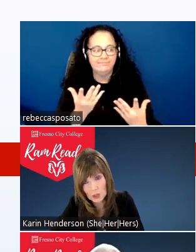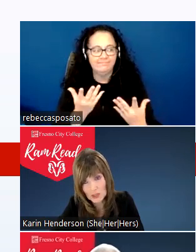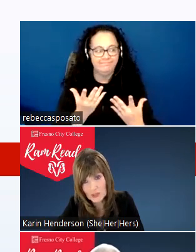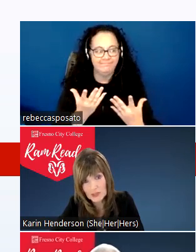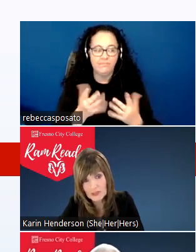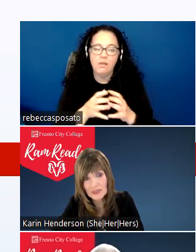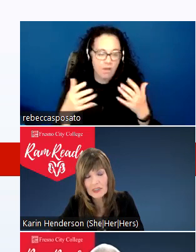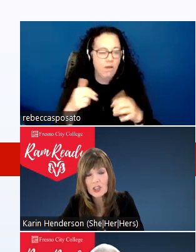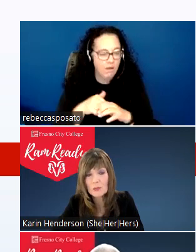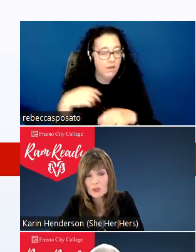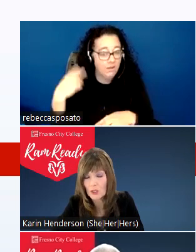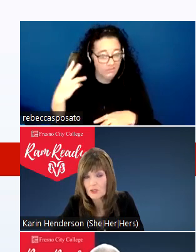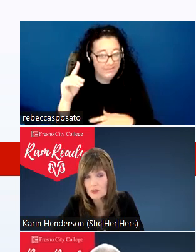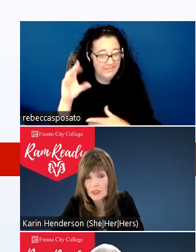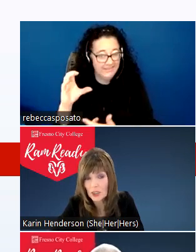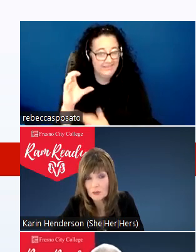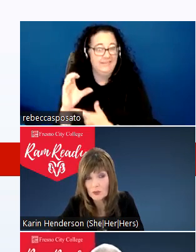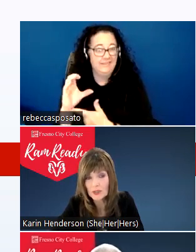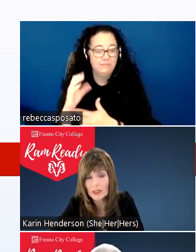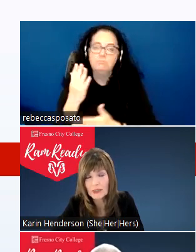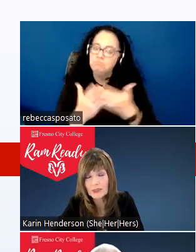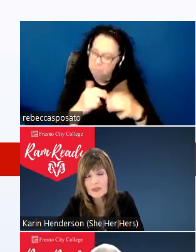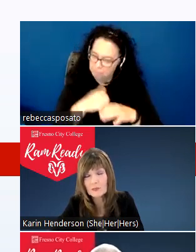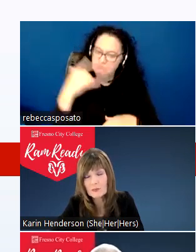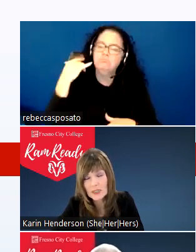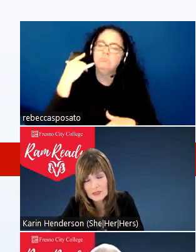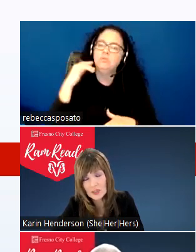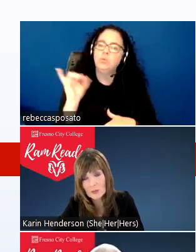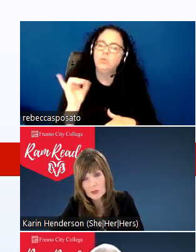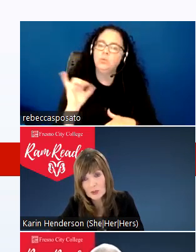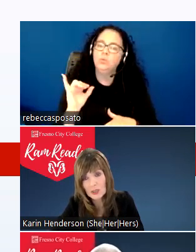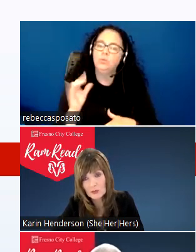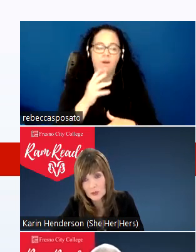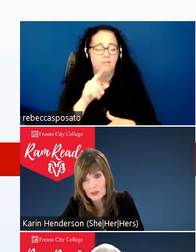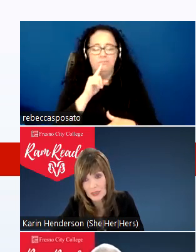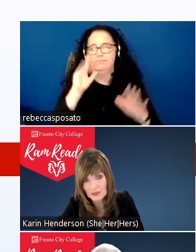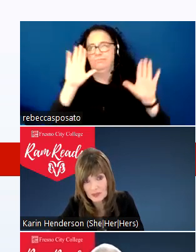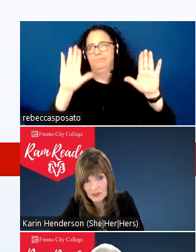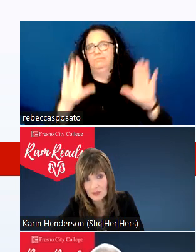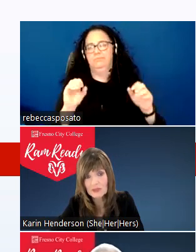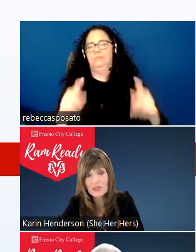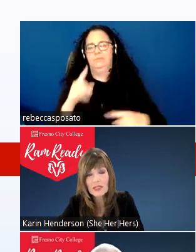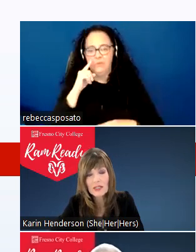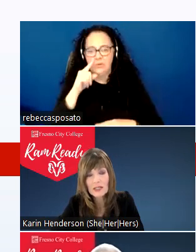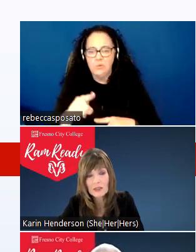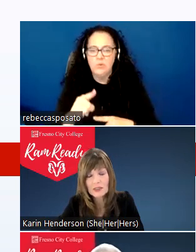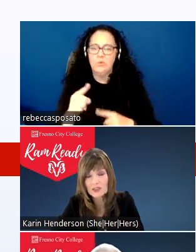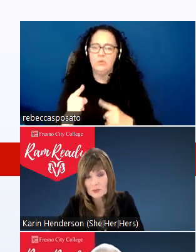are in Washington, D.C., but there are some in California, and it's an amazing opportunity for you to gain